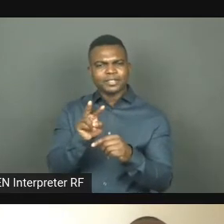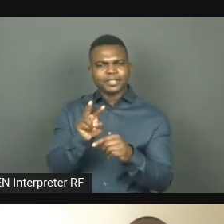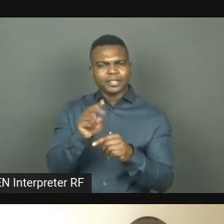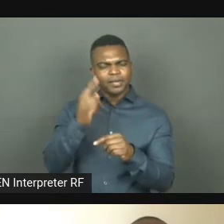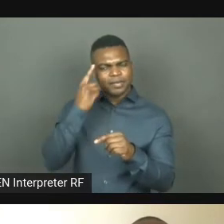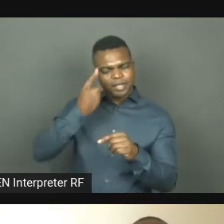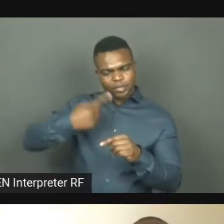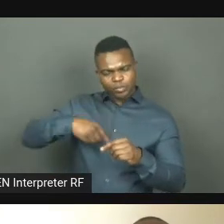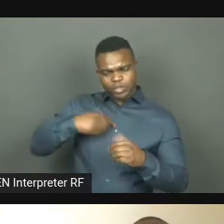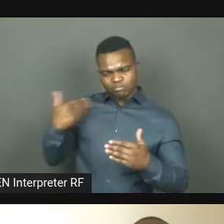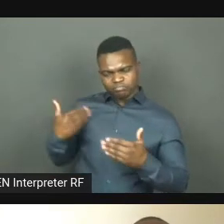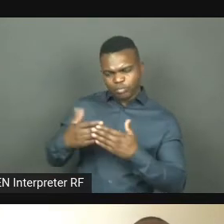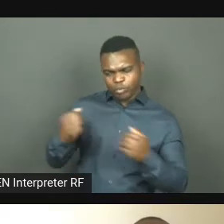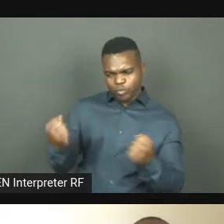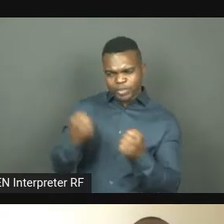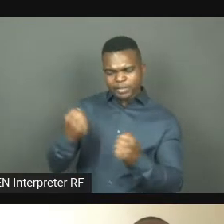enable